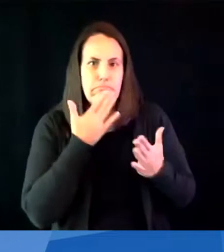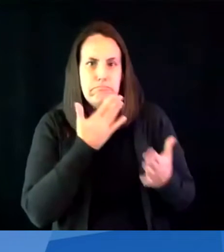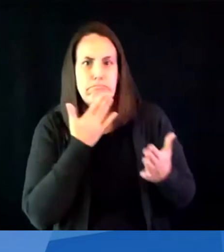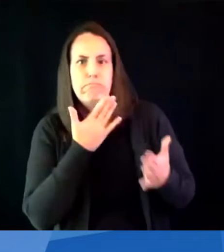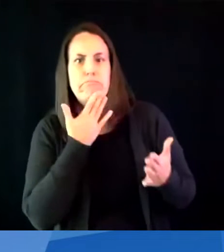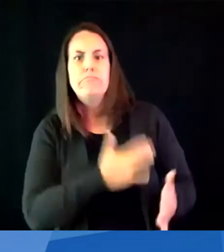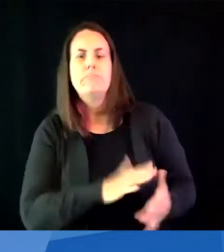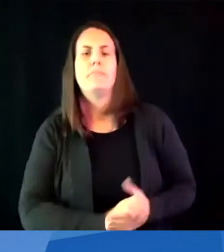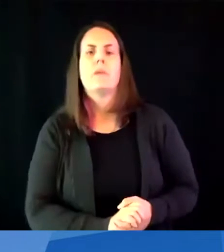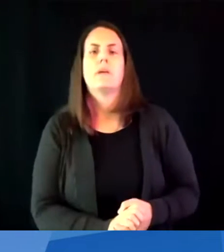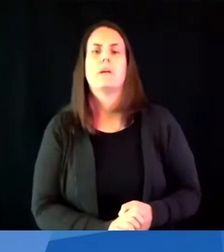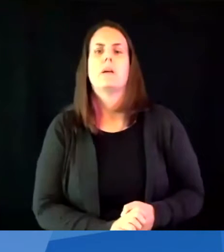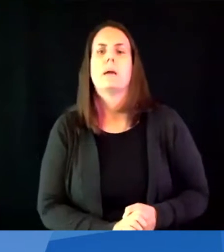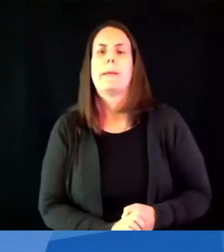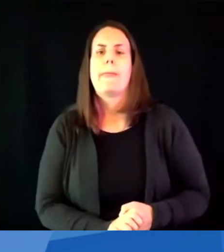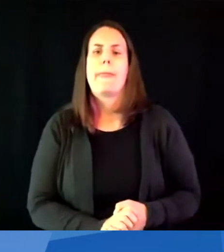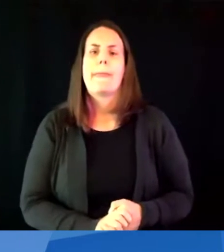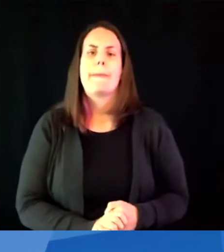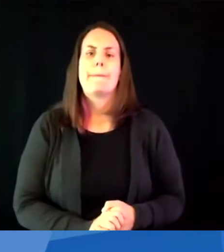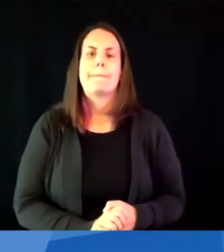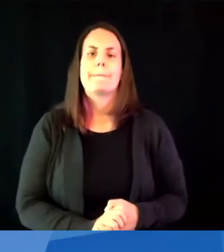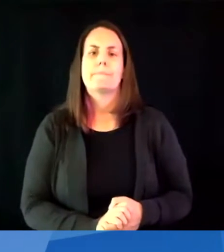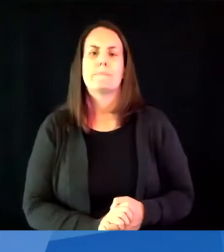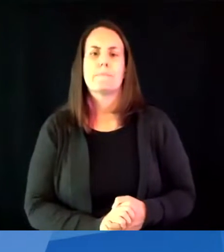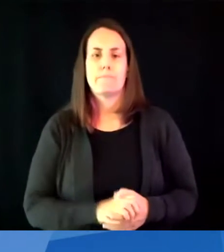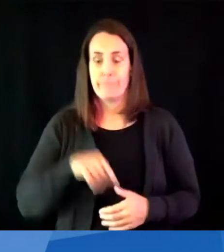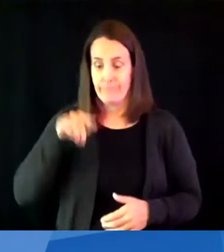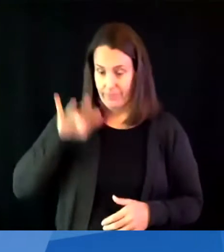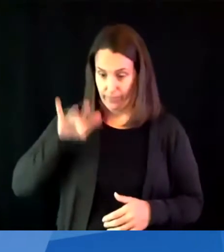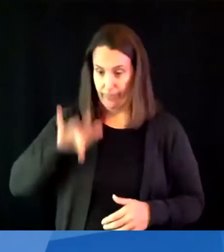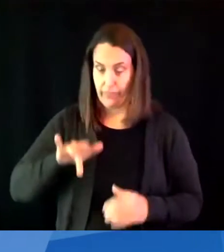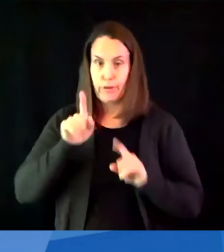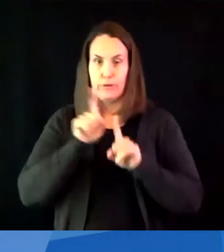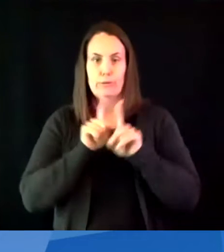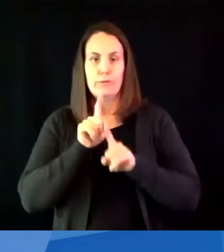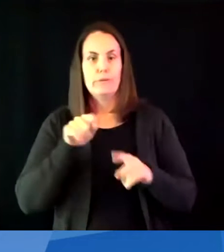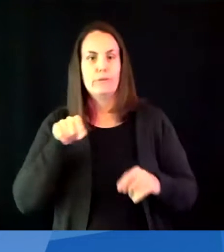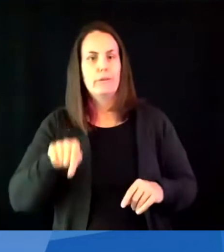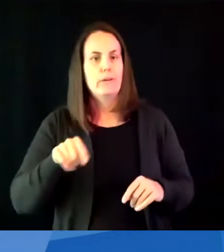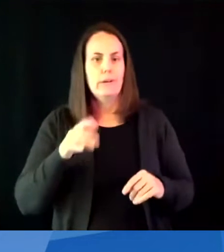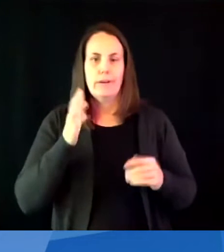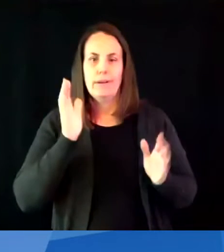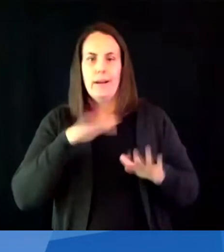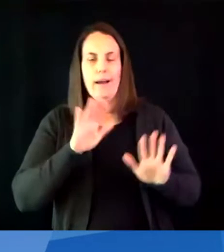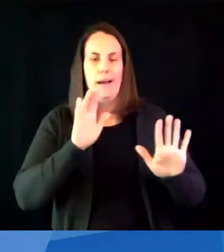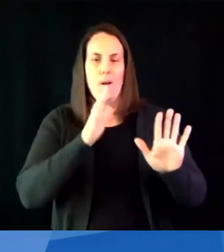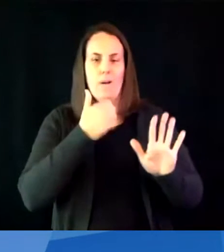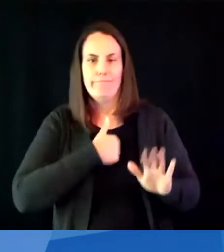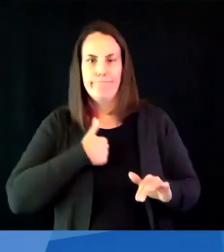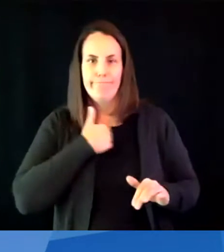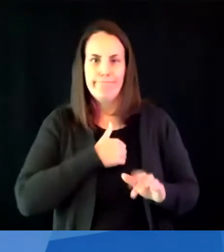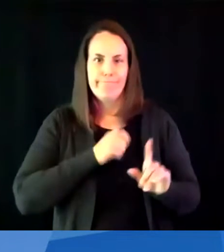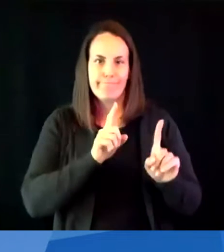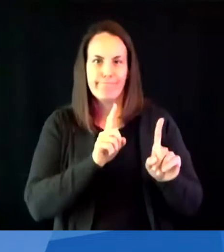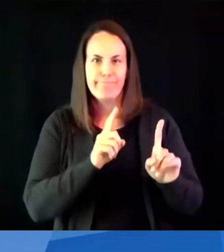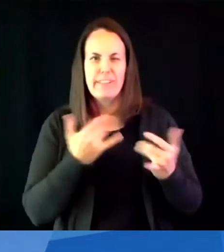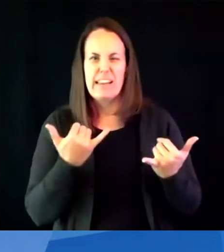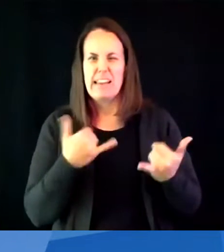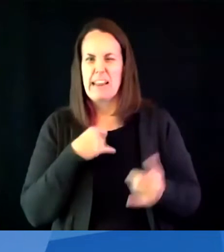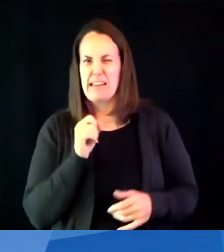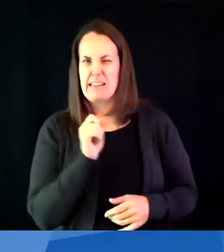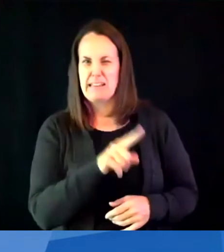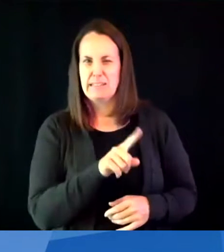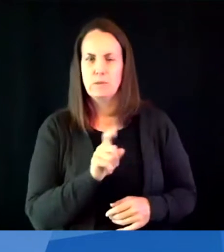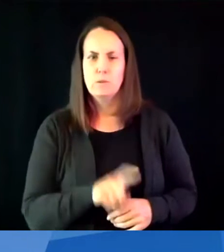star from anything else on my phone here. Quick question. I understand these patients are supposed to be more